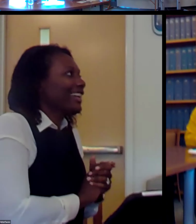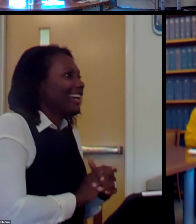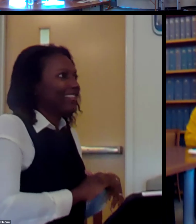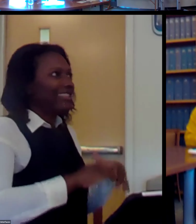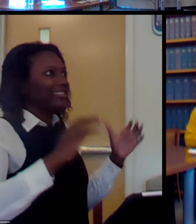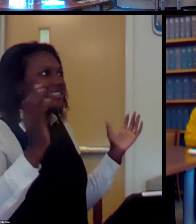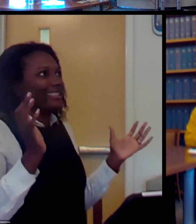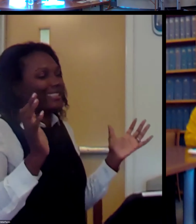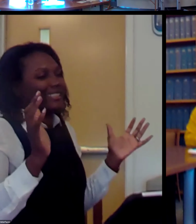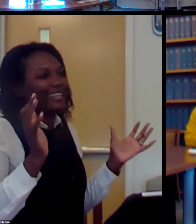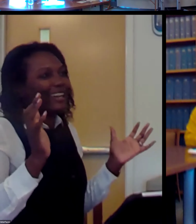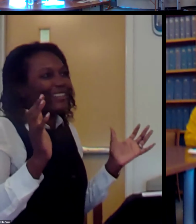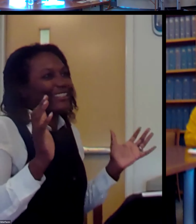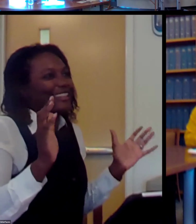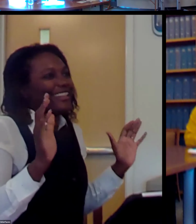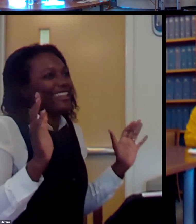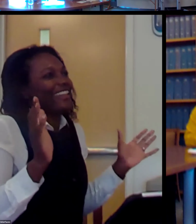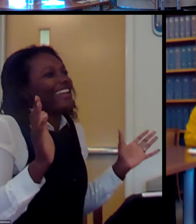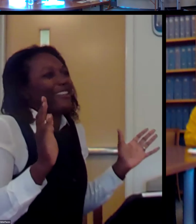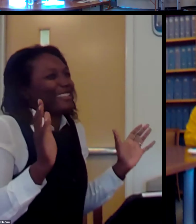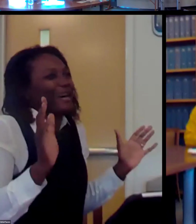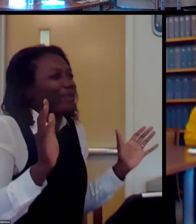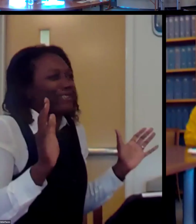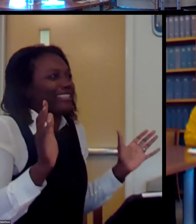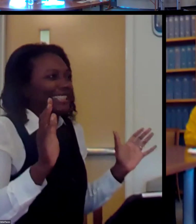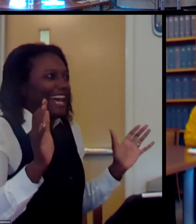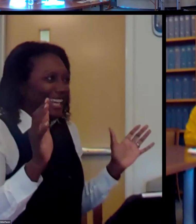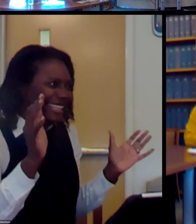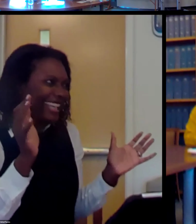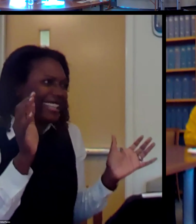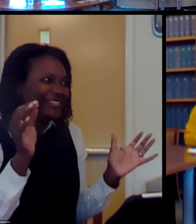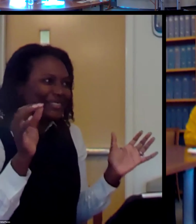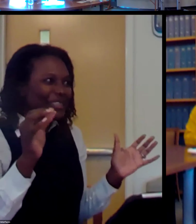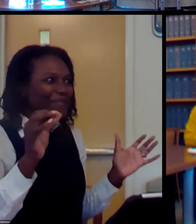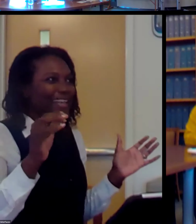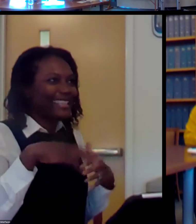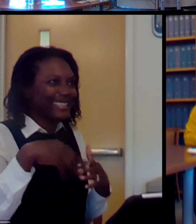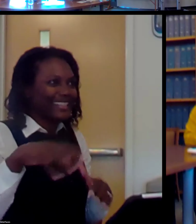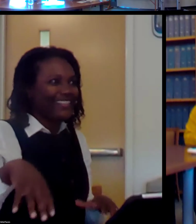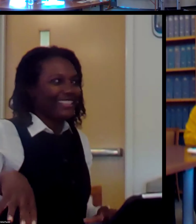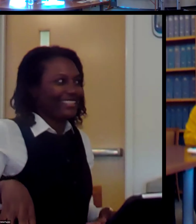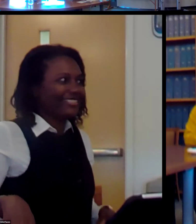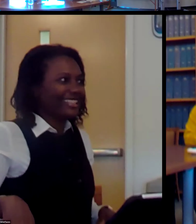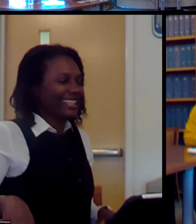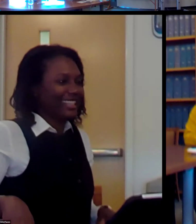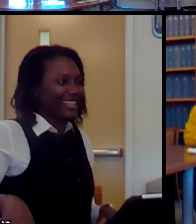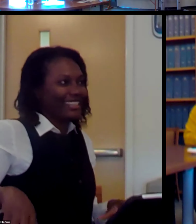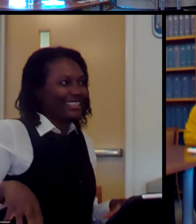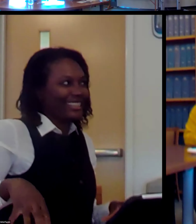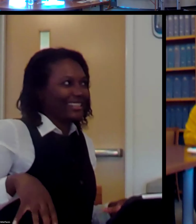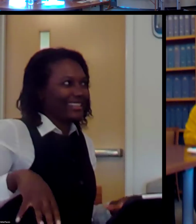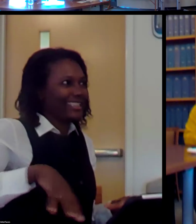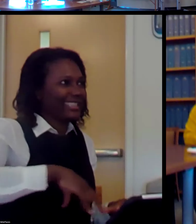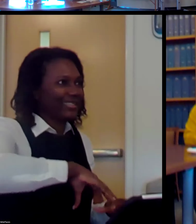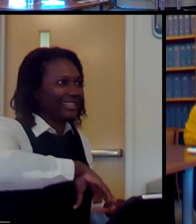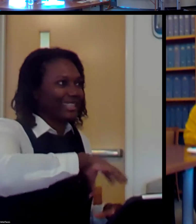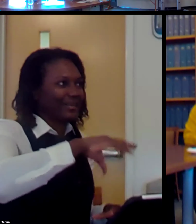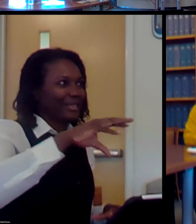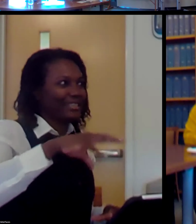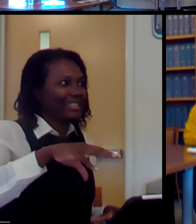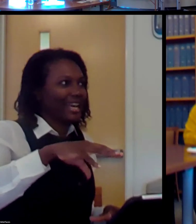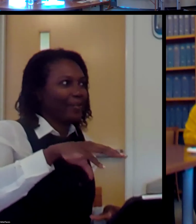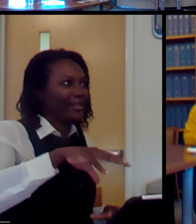it's like, I have no results to show, like, no, you're not publishing that. But I did all this work, and like, this